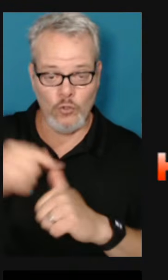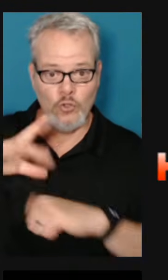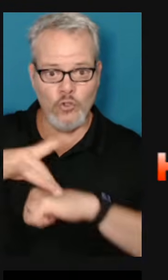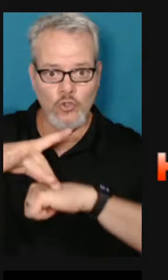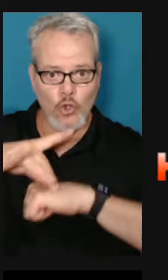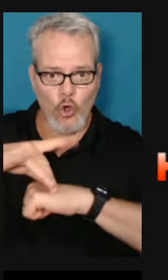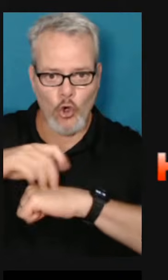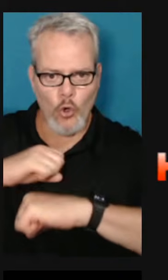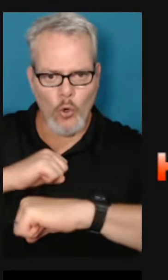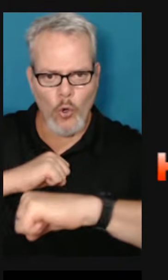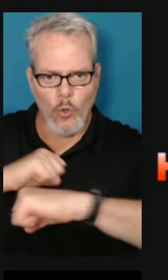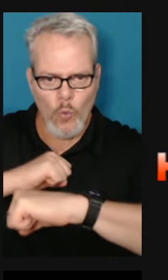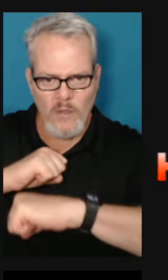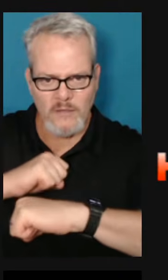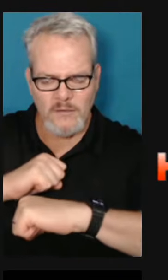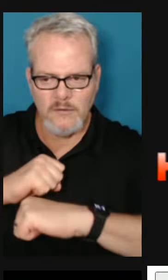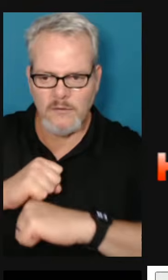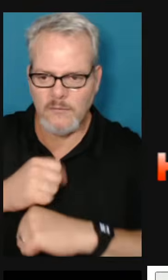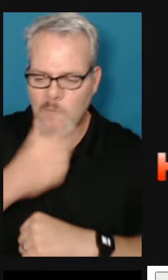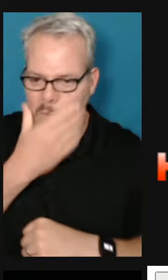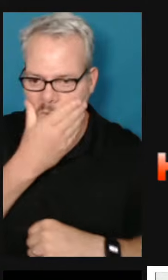to bring us back